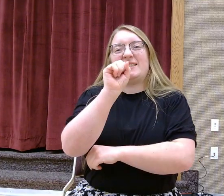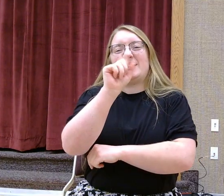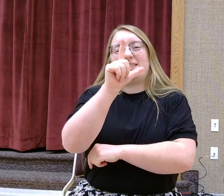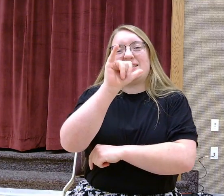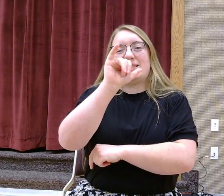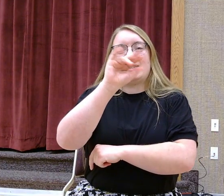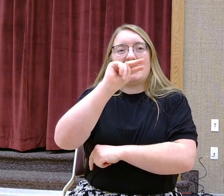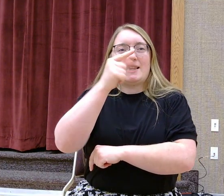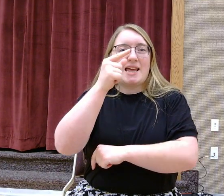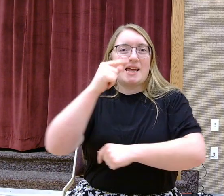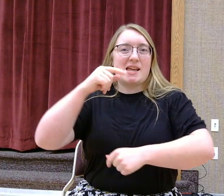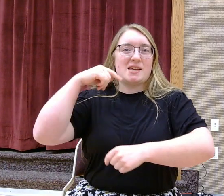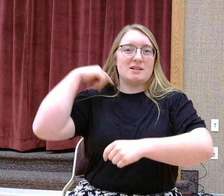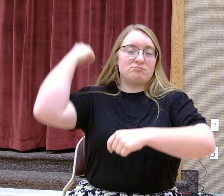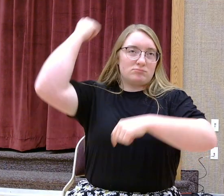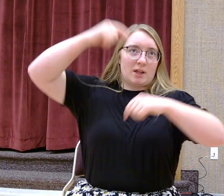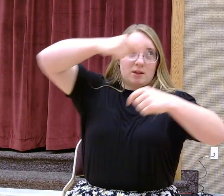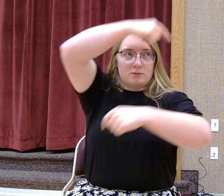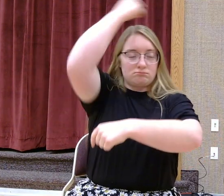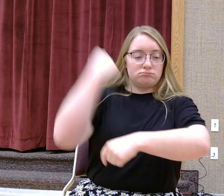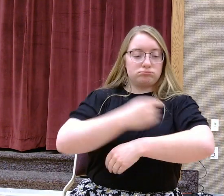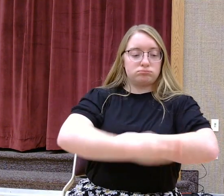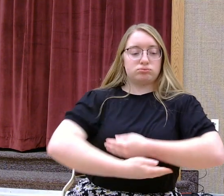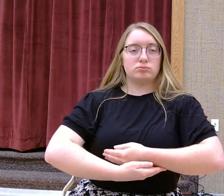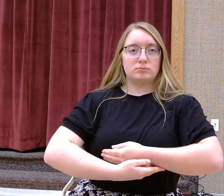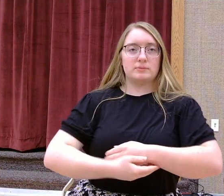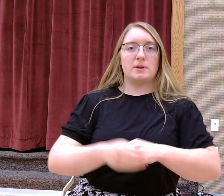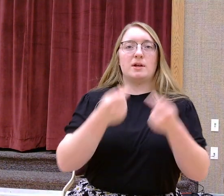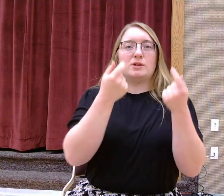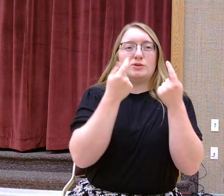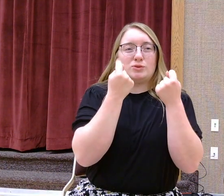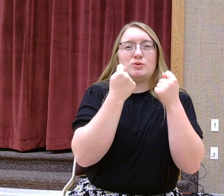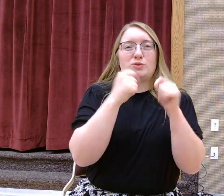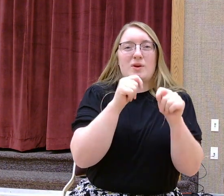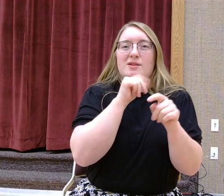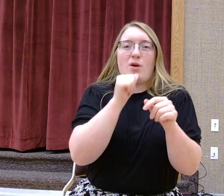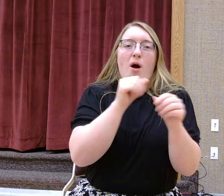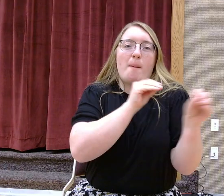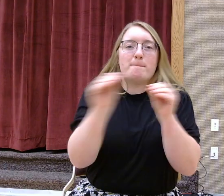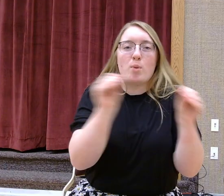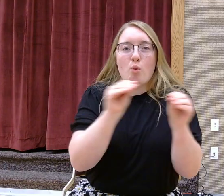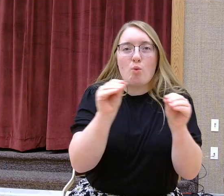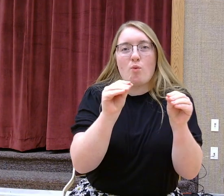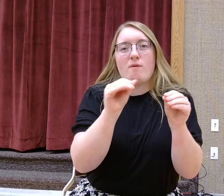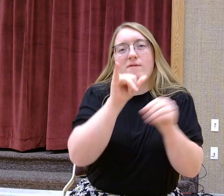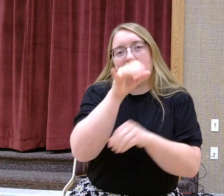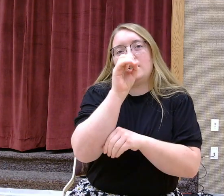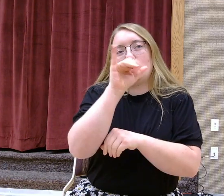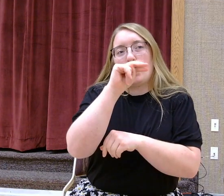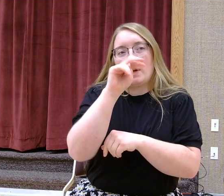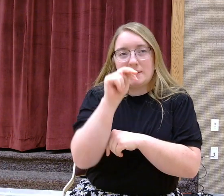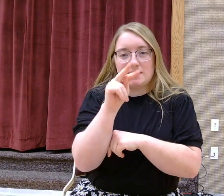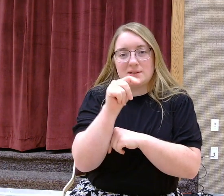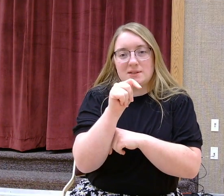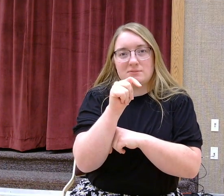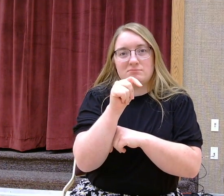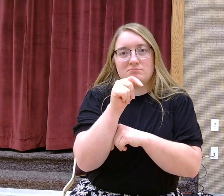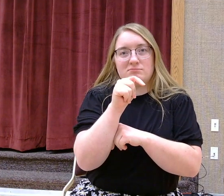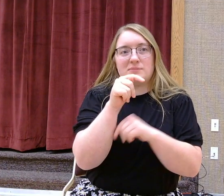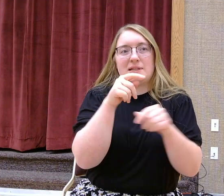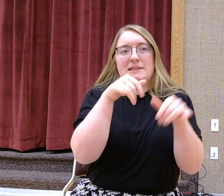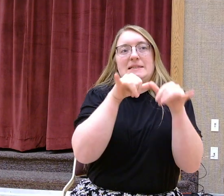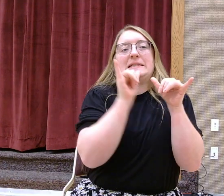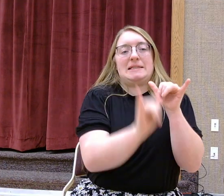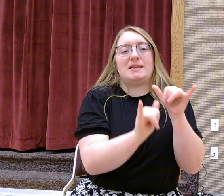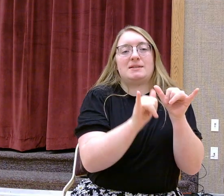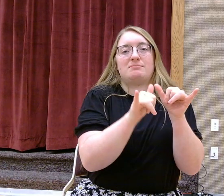to do, right? But trying to mobilize that area as much as possible, if you can. Again, hopefully it's nothing big. If it's a fracture of a leg or